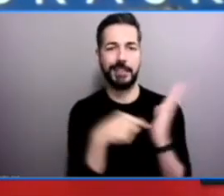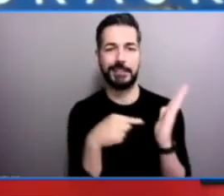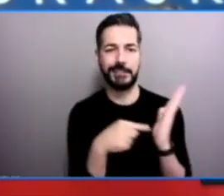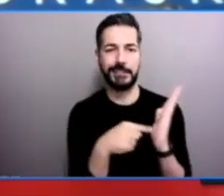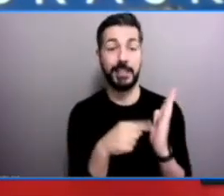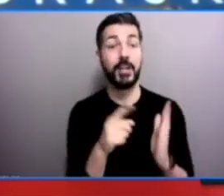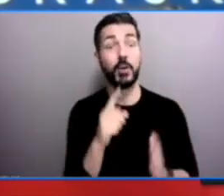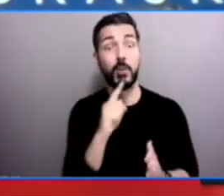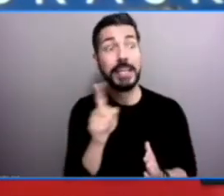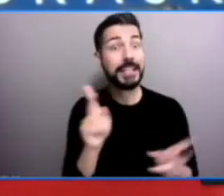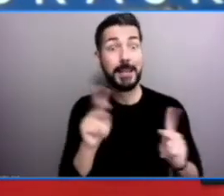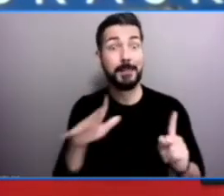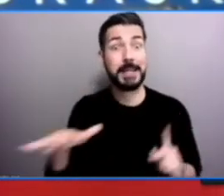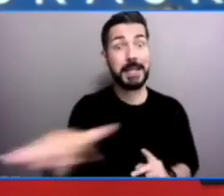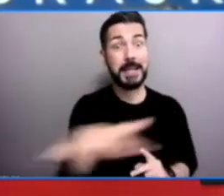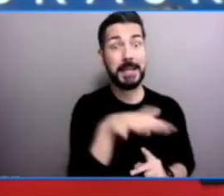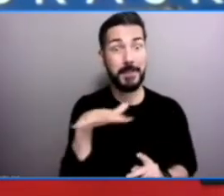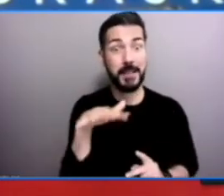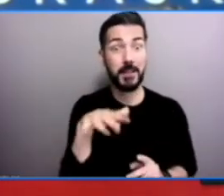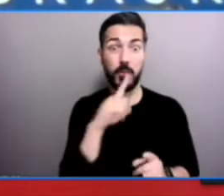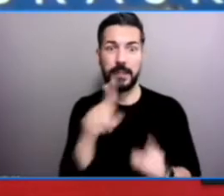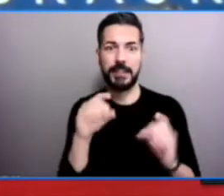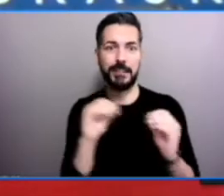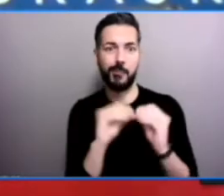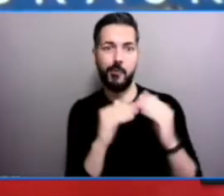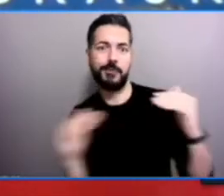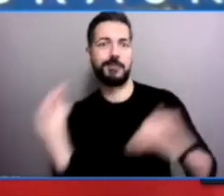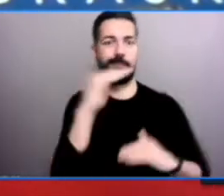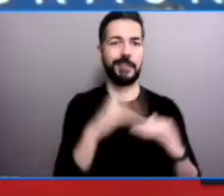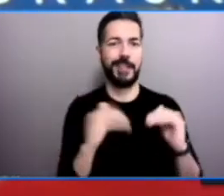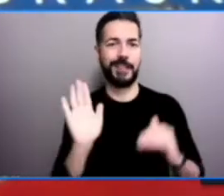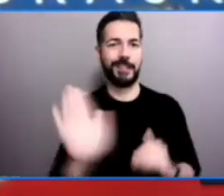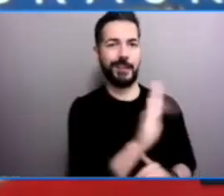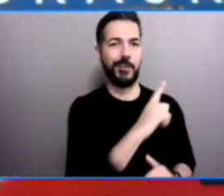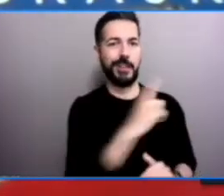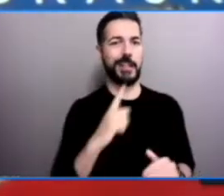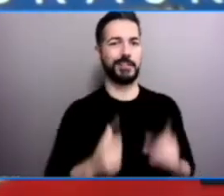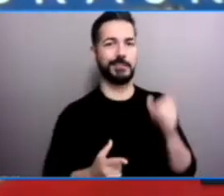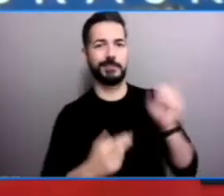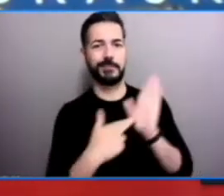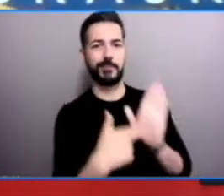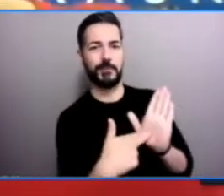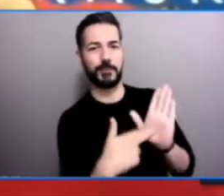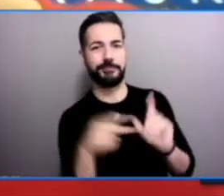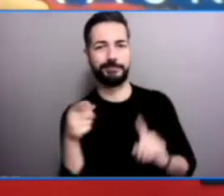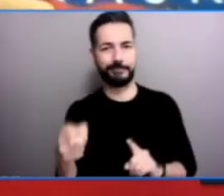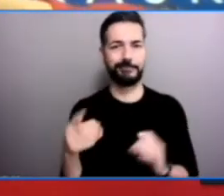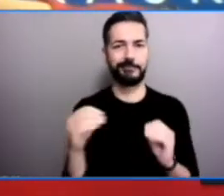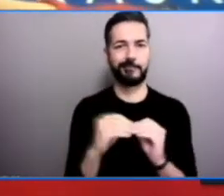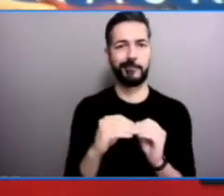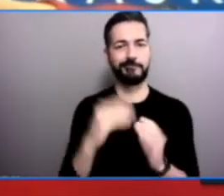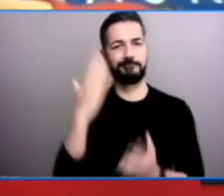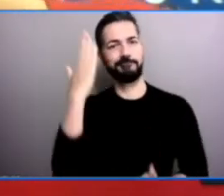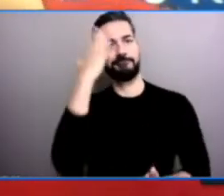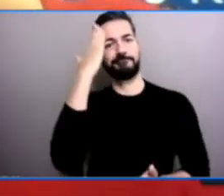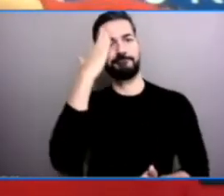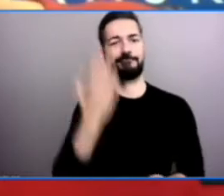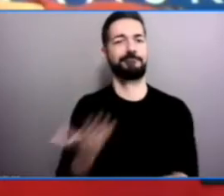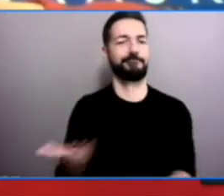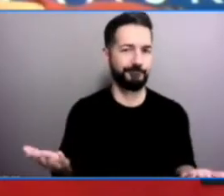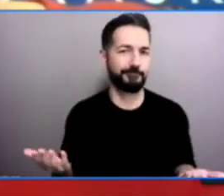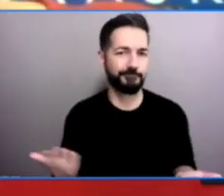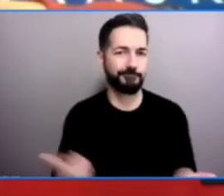So prior to the ballot campaign, there was a group that worked really for over a decade to try and reform payday loans